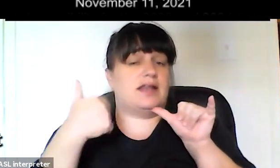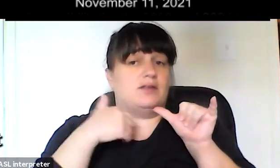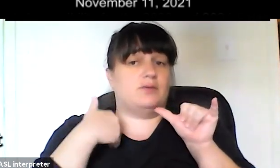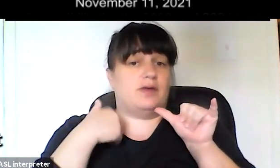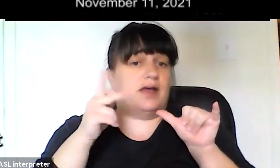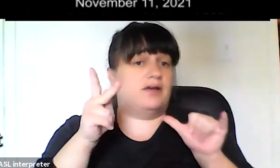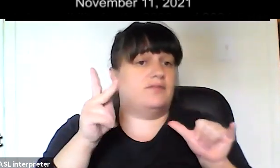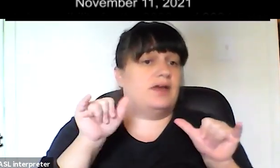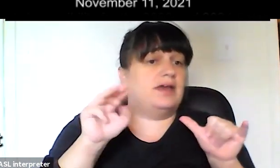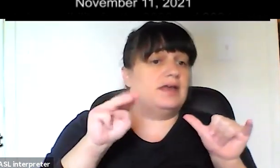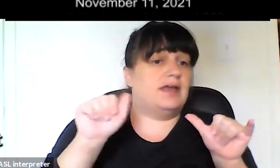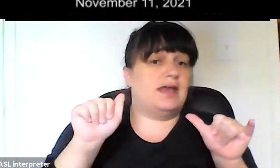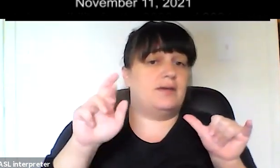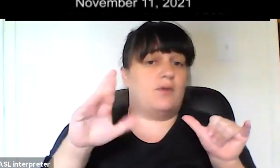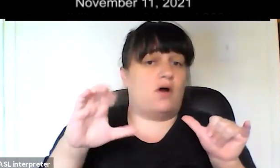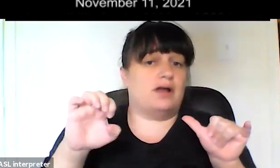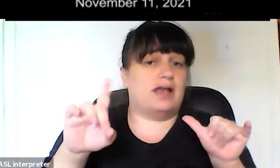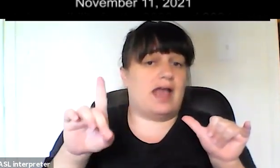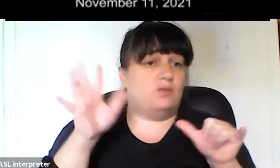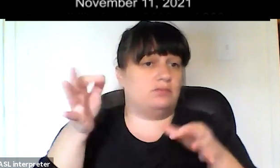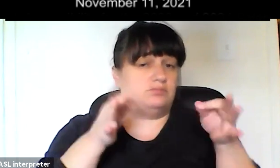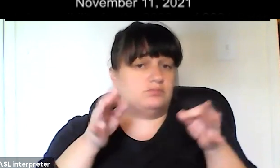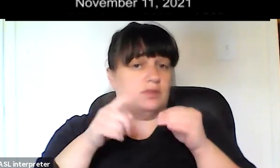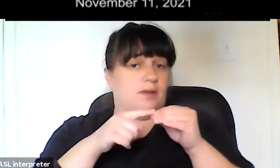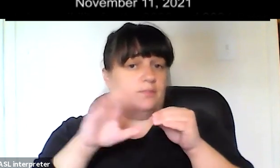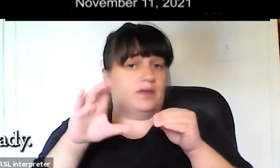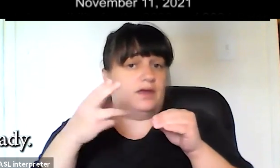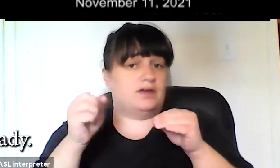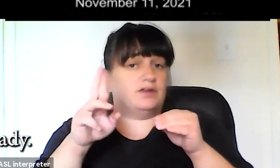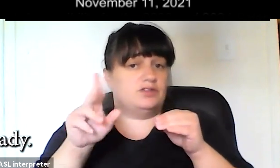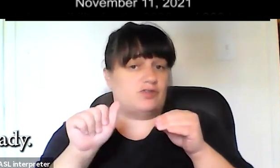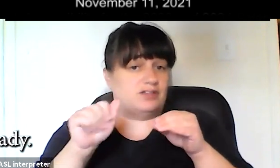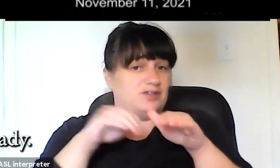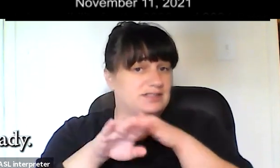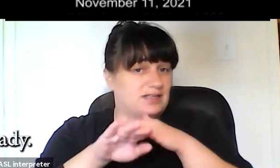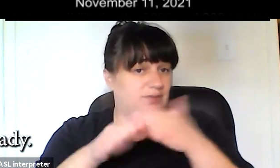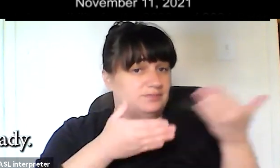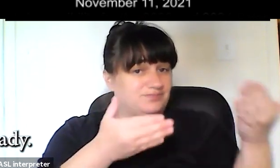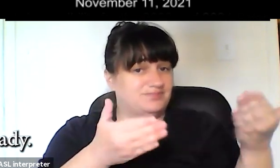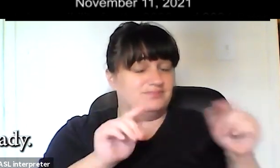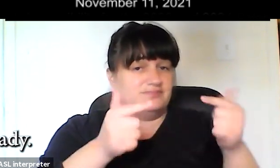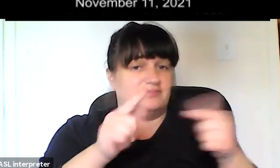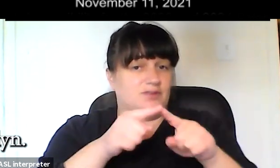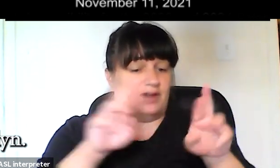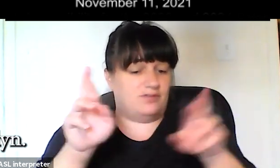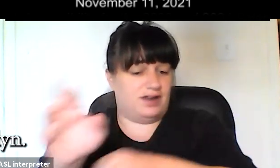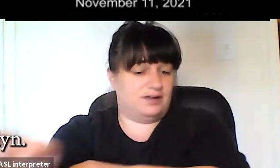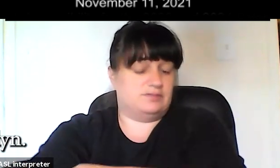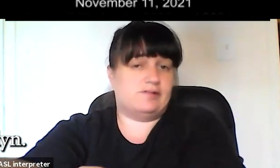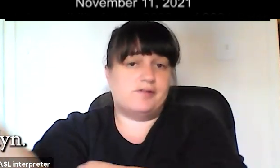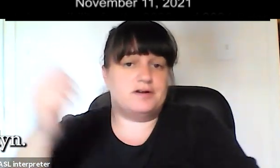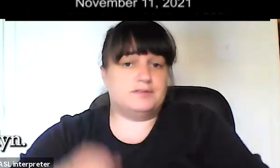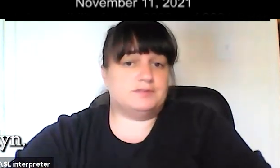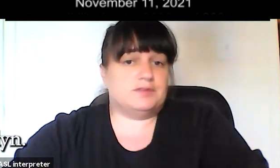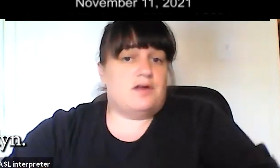Kim Arcand, who's going to tell us a bit about Chandra accessibility. So, Kim, the floor is yours whenever you are ready.